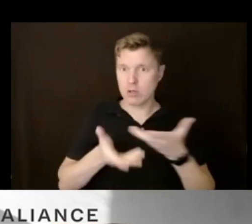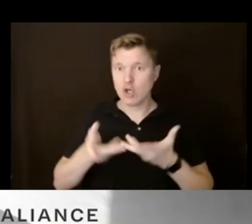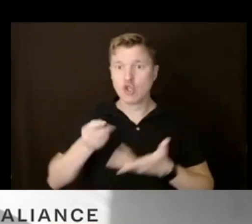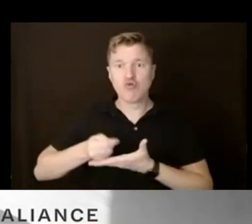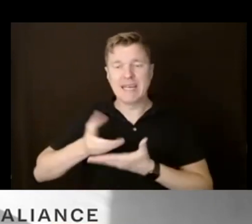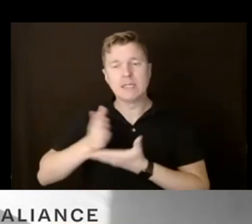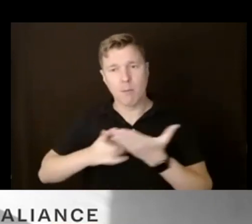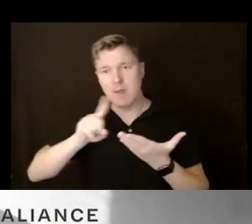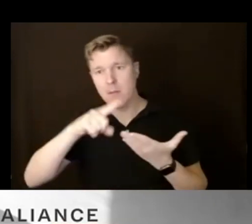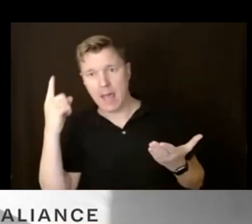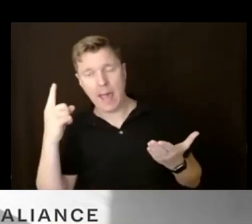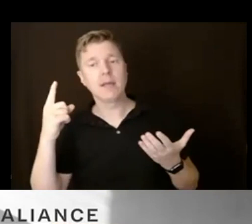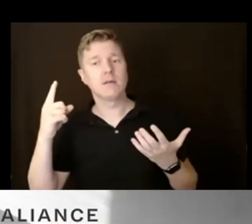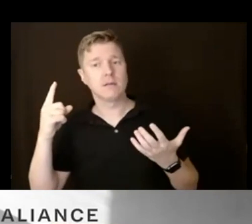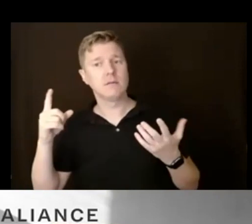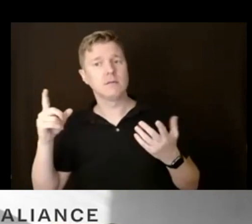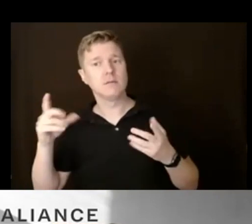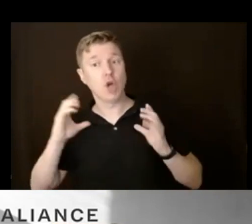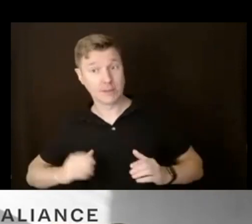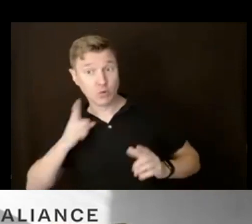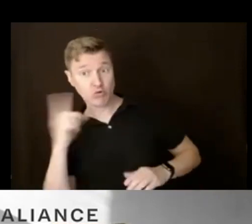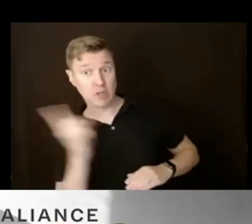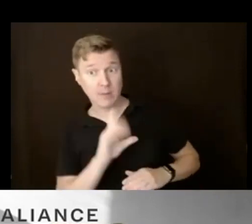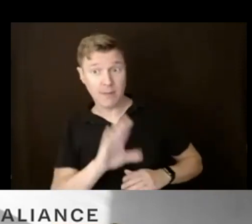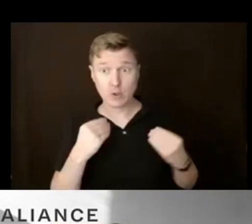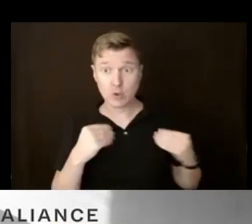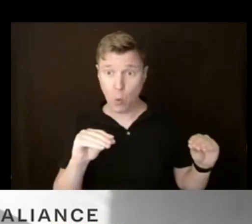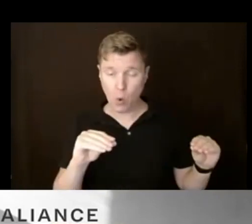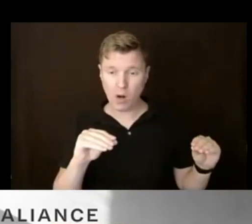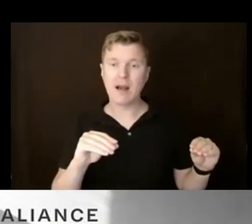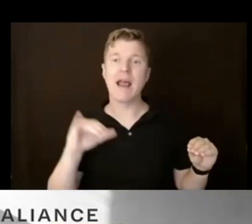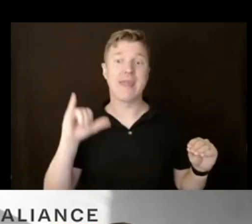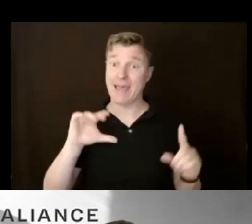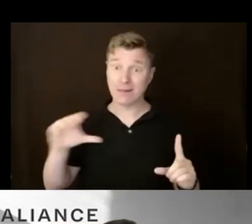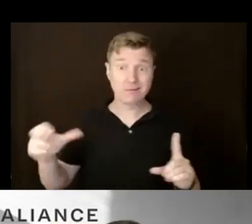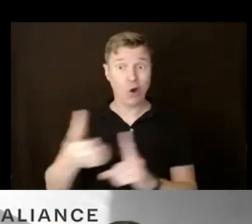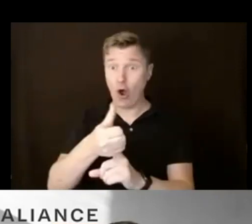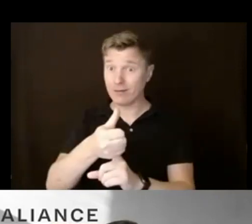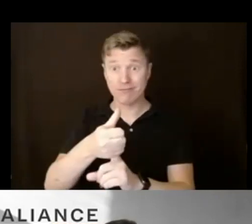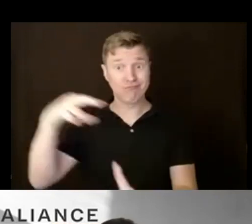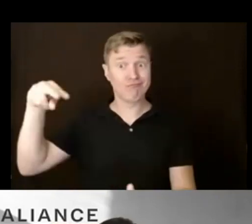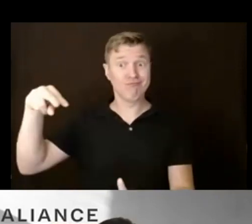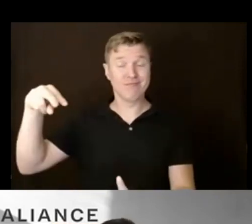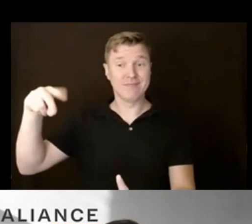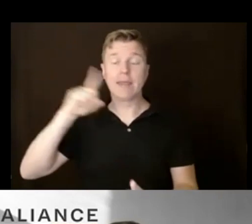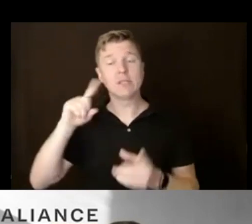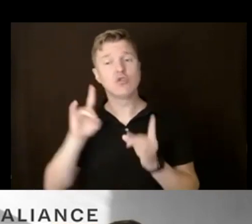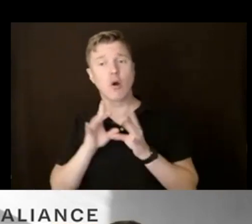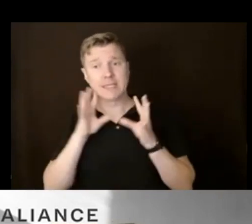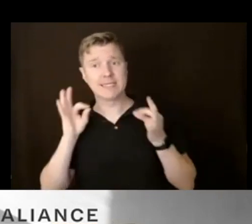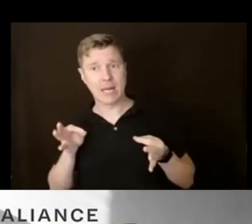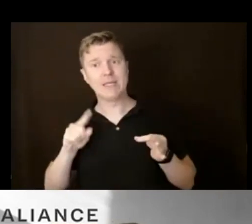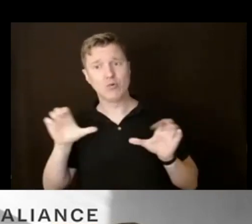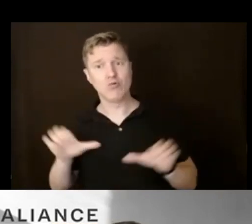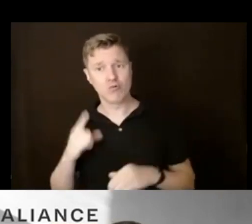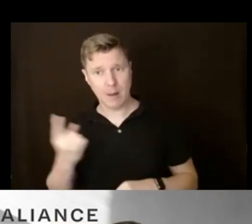their shop, but this was something that they kind of got caught doing, and they decided, well, we have to do something. But there was also a lot